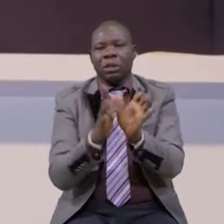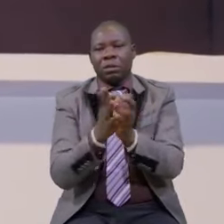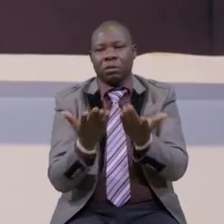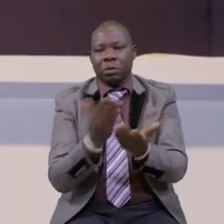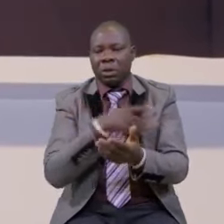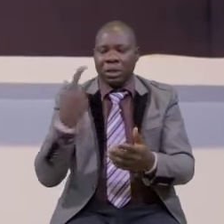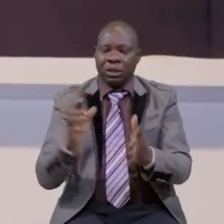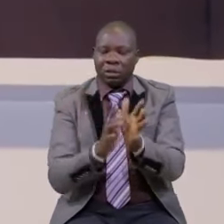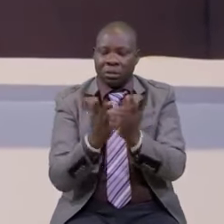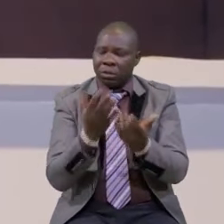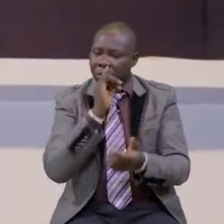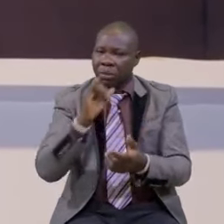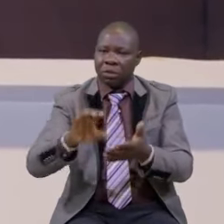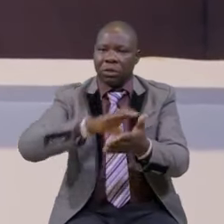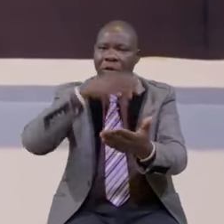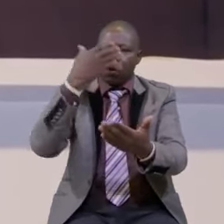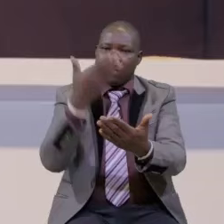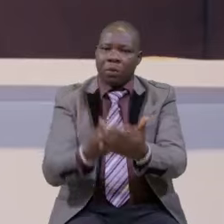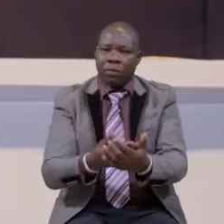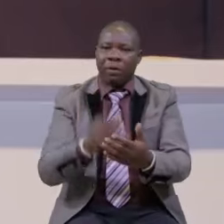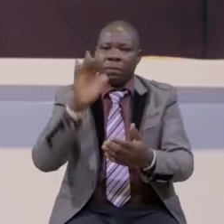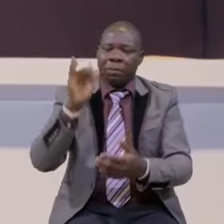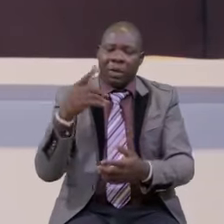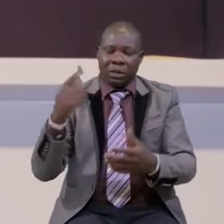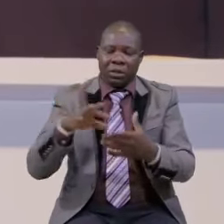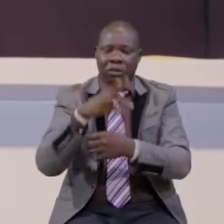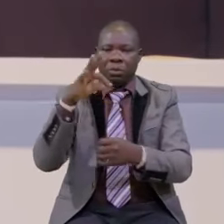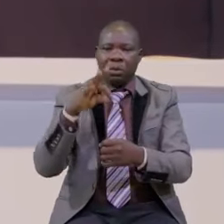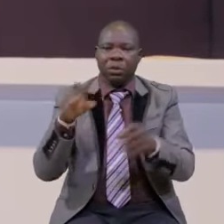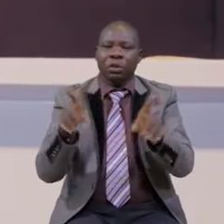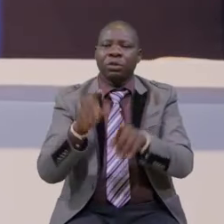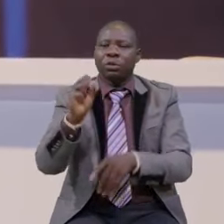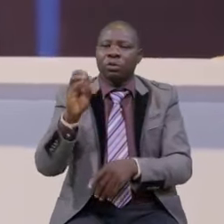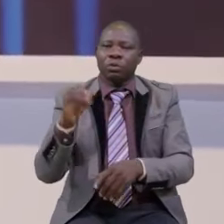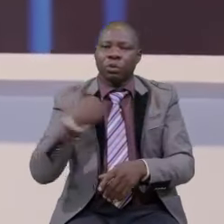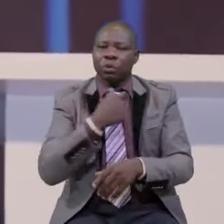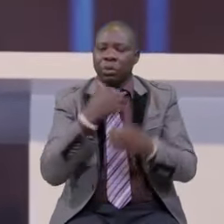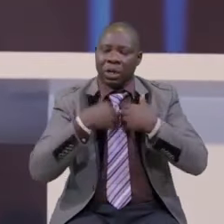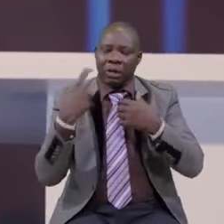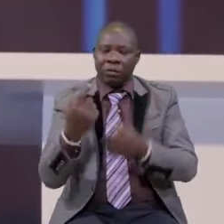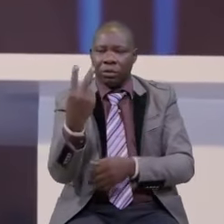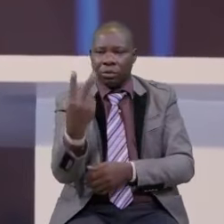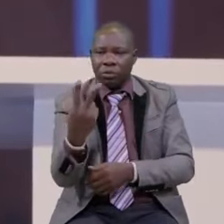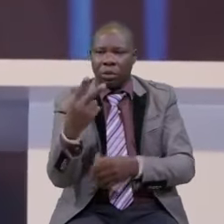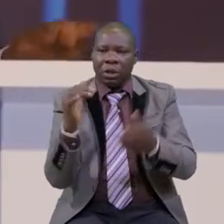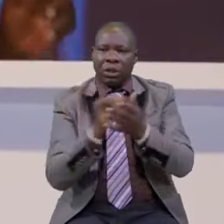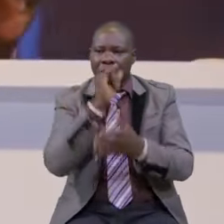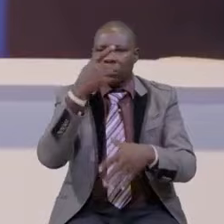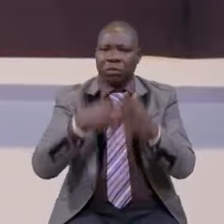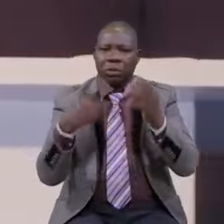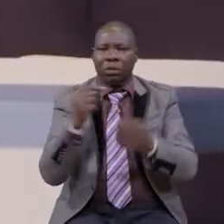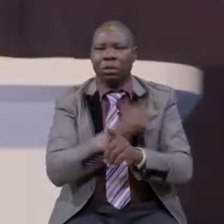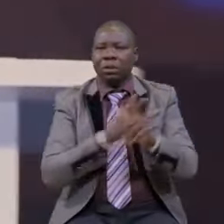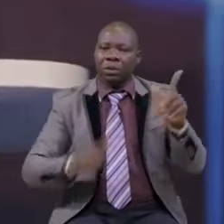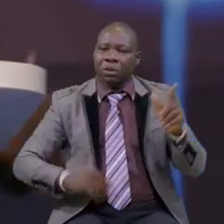and confirmed by the Spirit. And so we have the two. And that's what the Lord is saying.